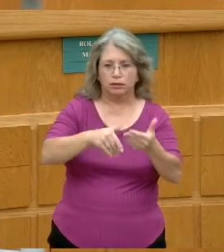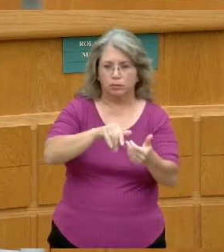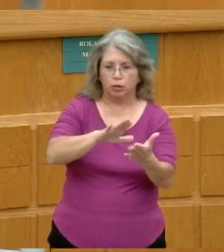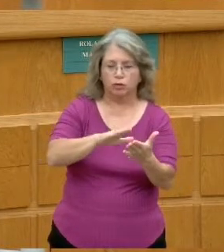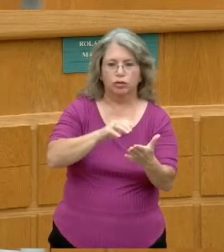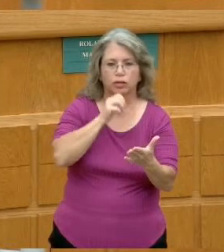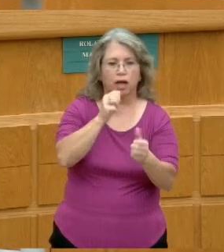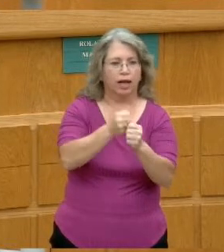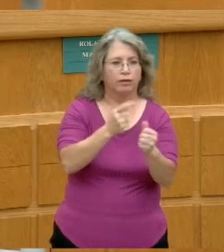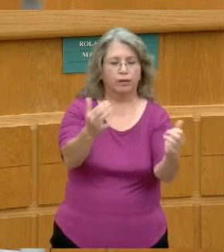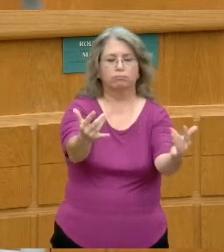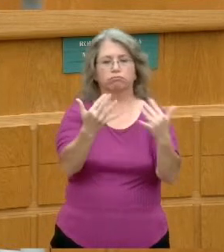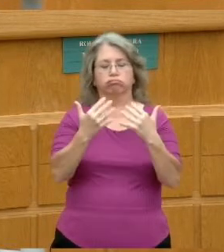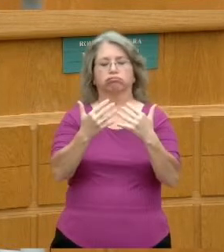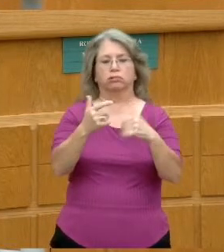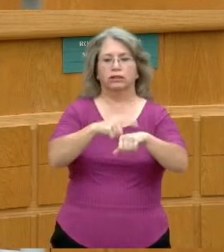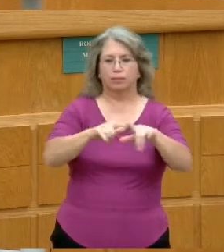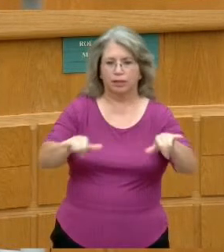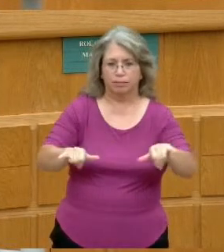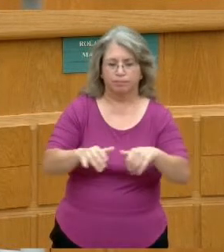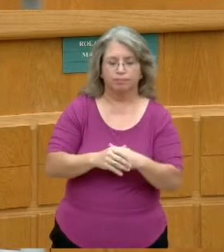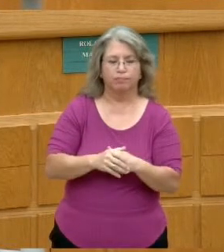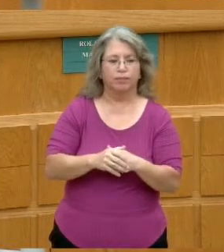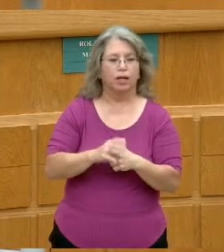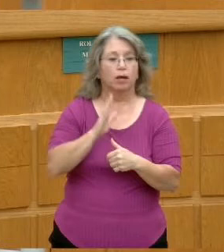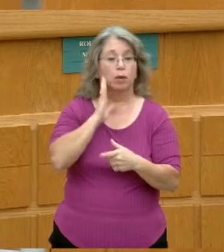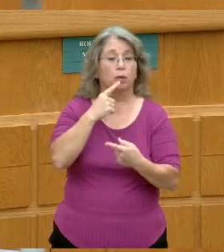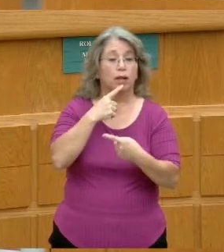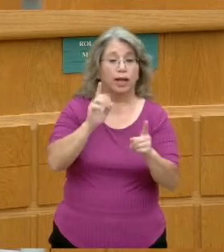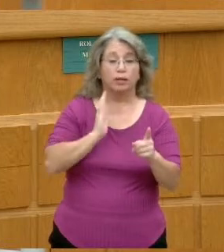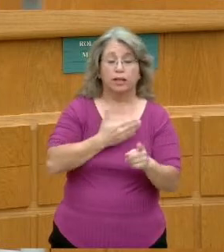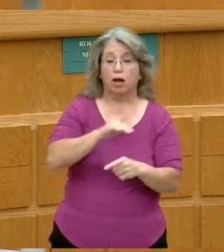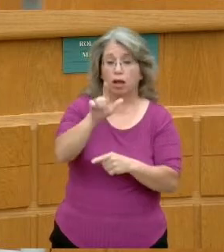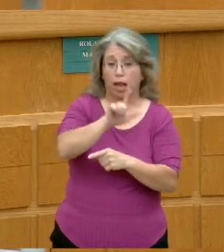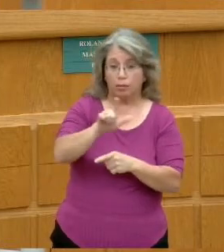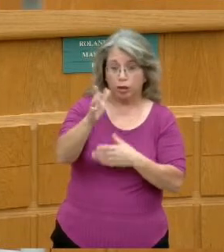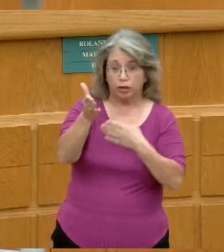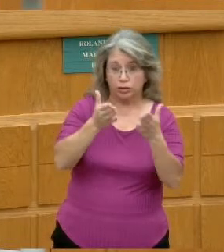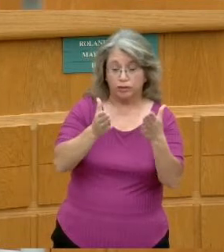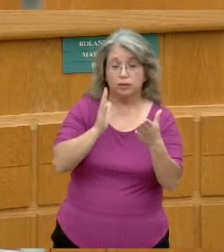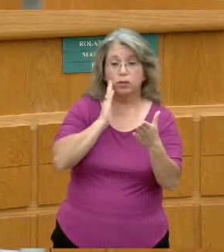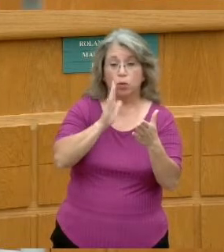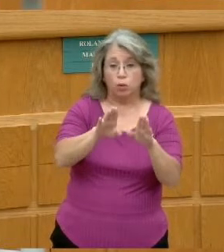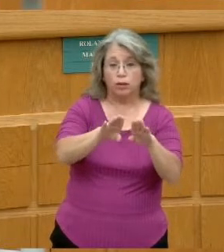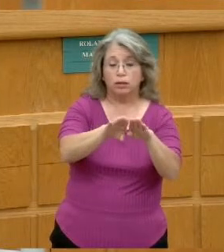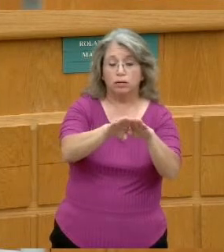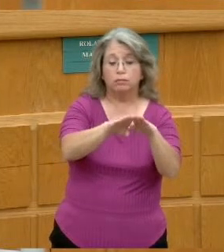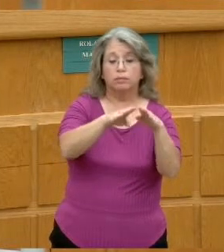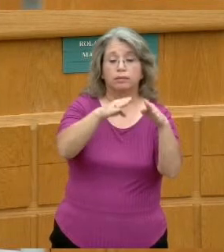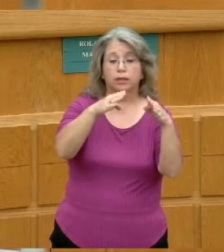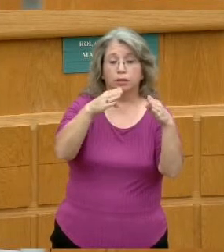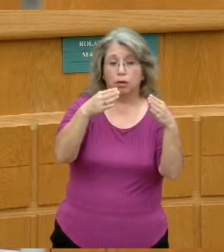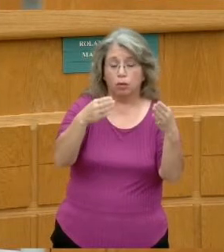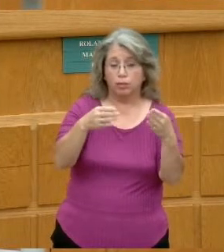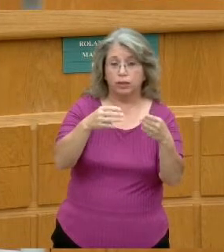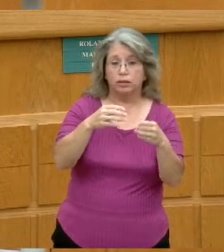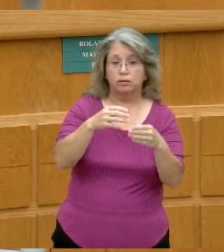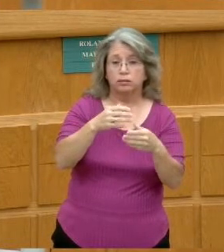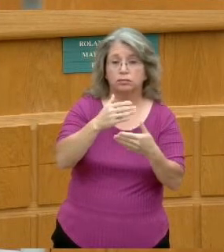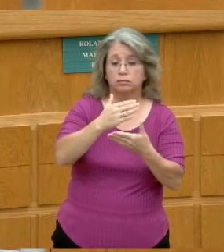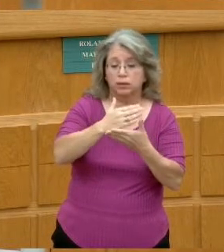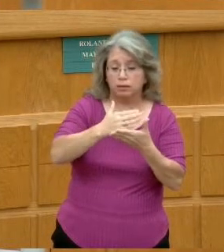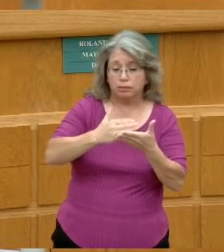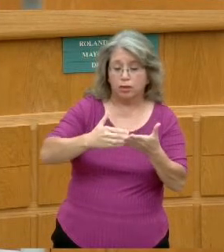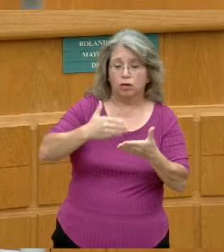once. And so we want to announce that our library services will begin to reopen in a kind of a phased manner beginning